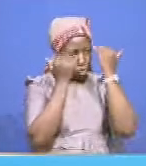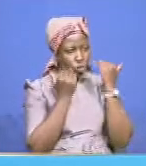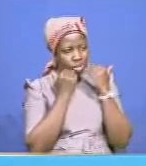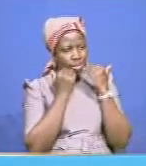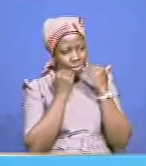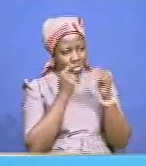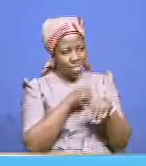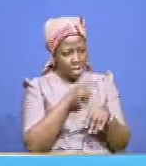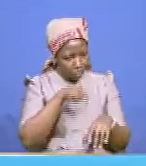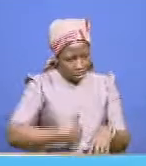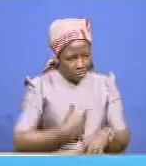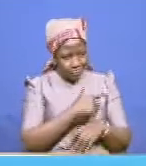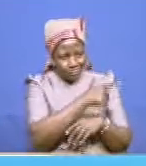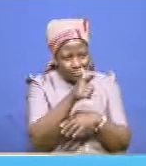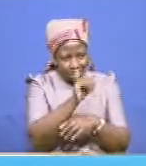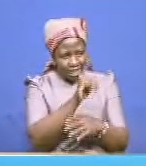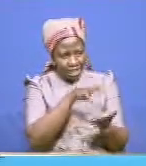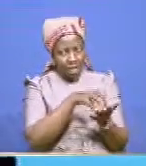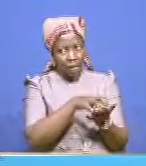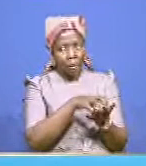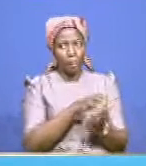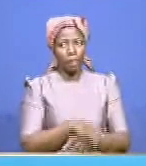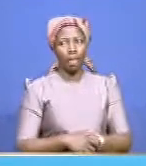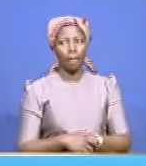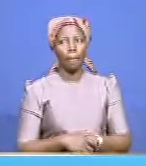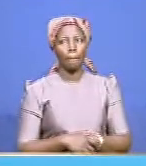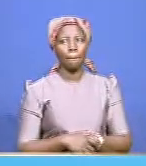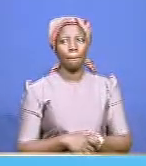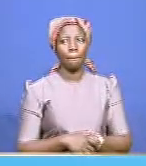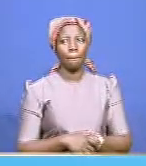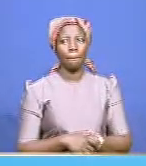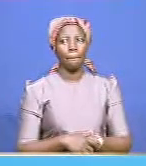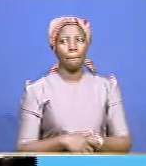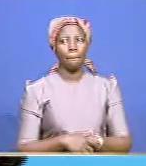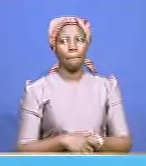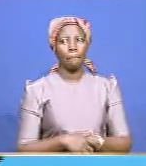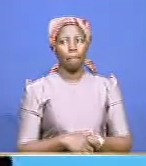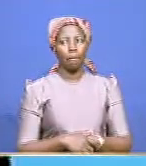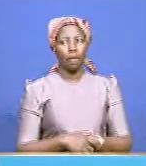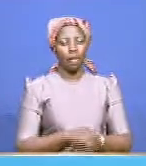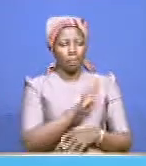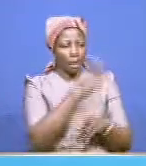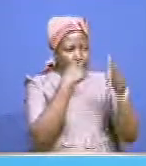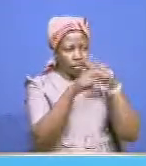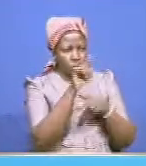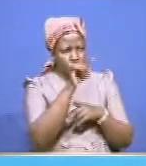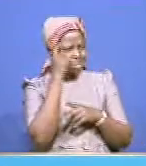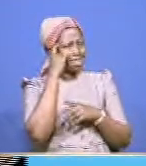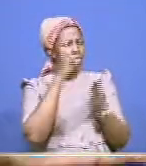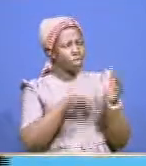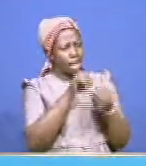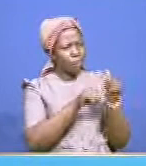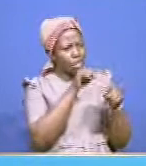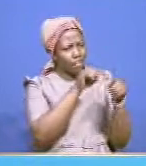covering that, that case. In your view, what is your view on the division of revenue bill as